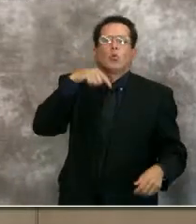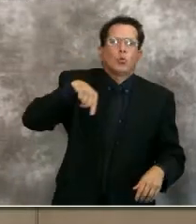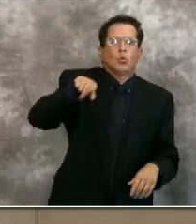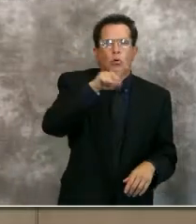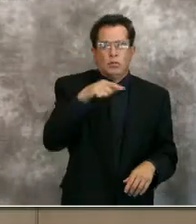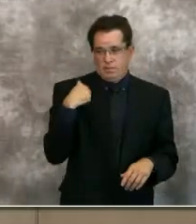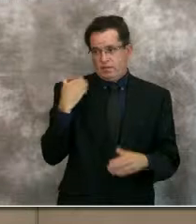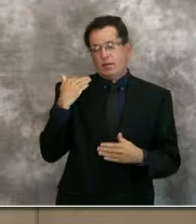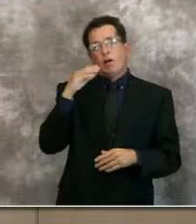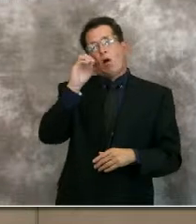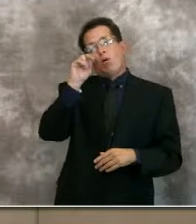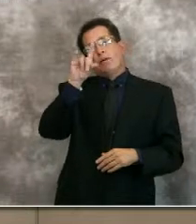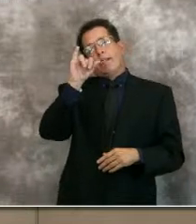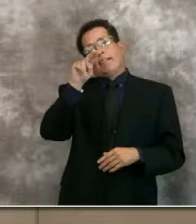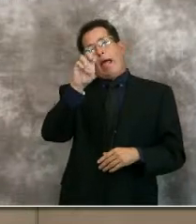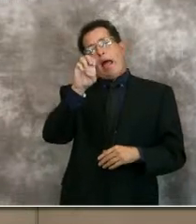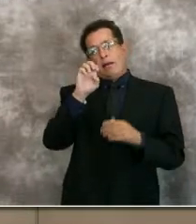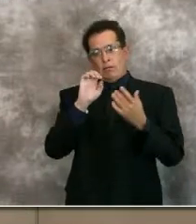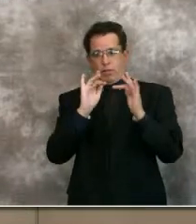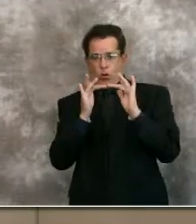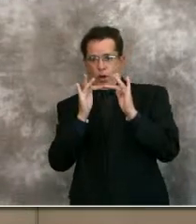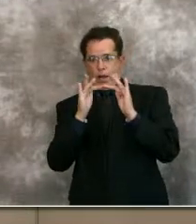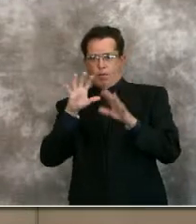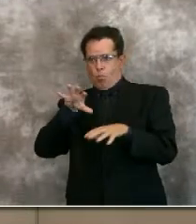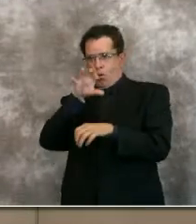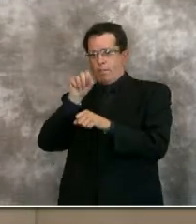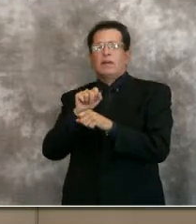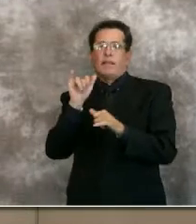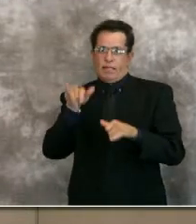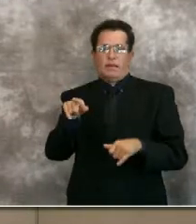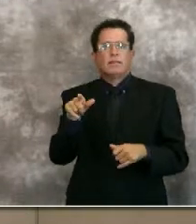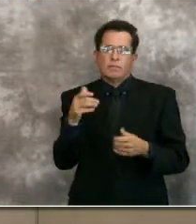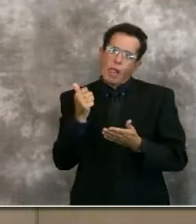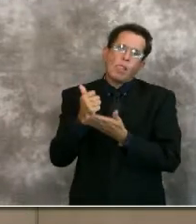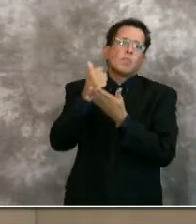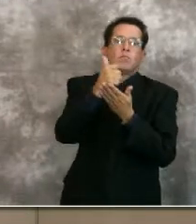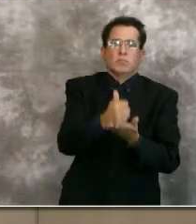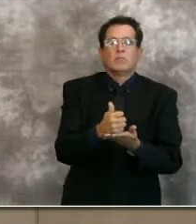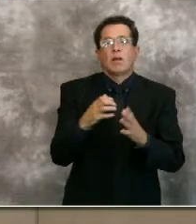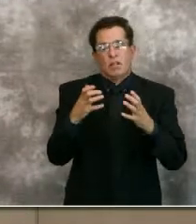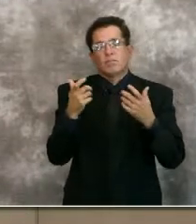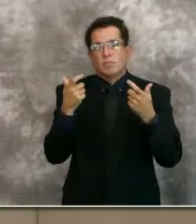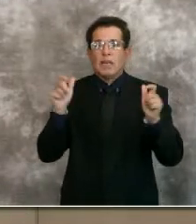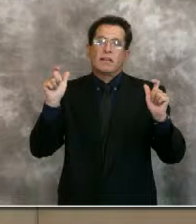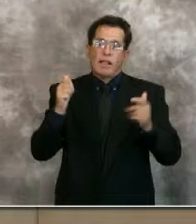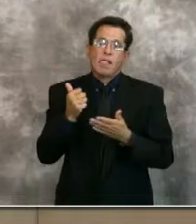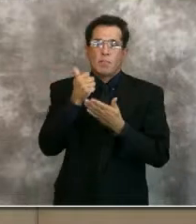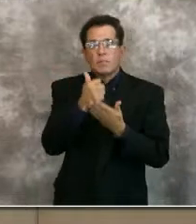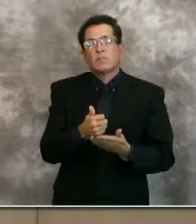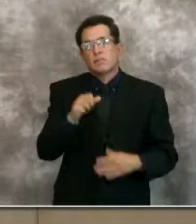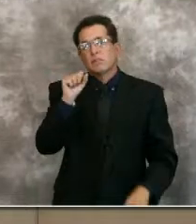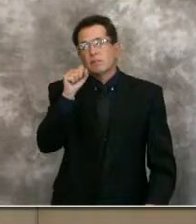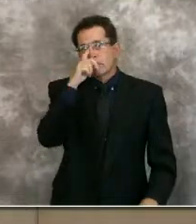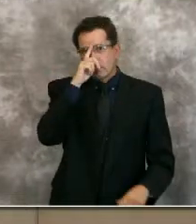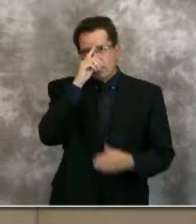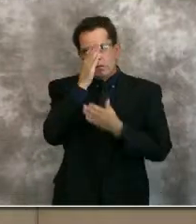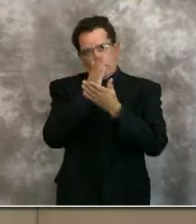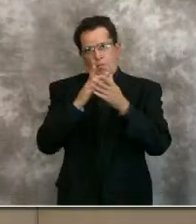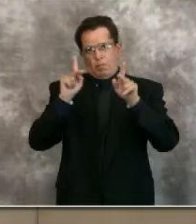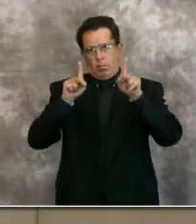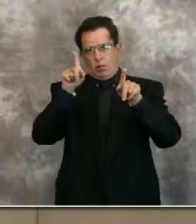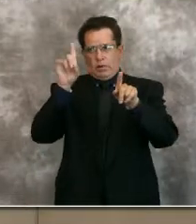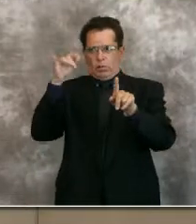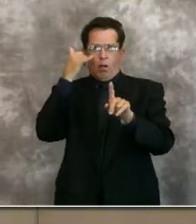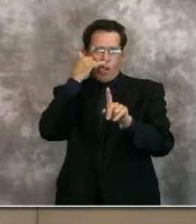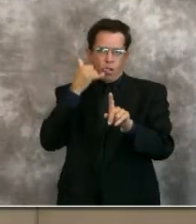appointments a number of weeks ago, that was a huge driver to that. And to your point about people who have called in or